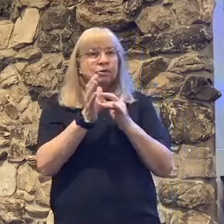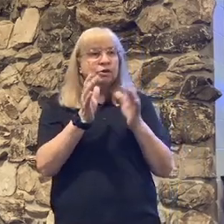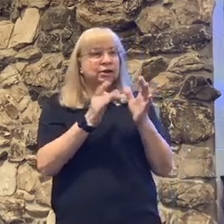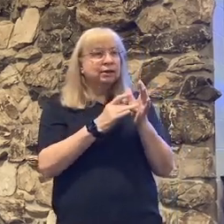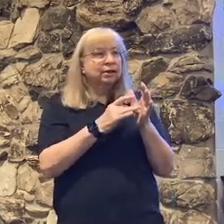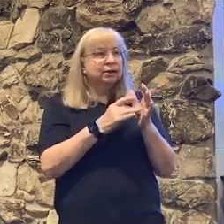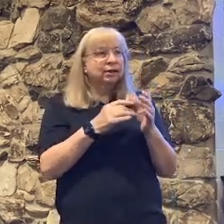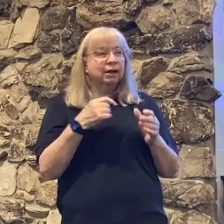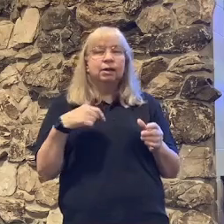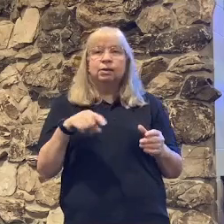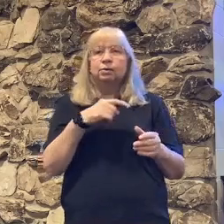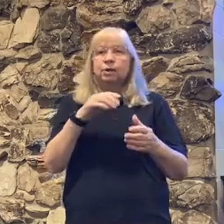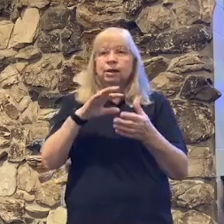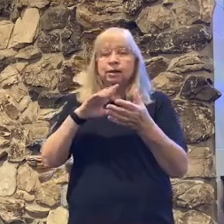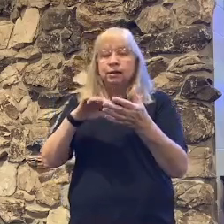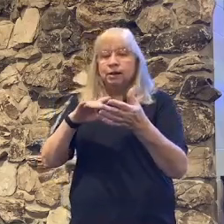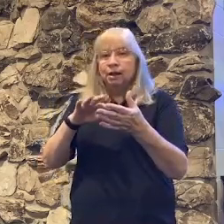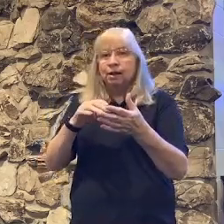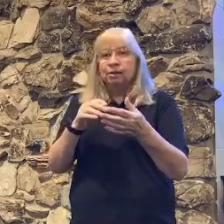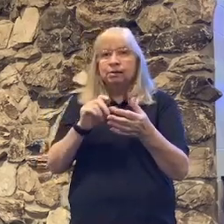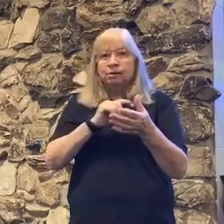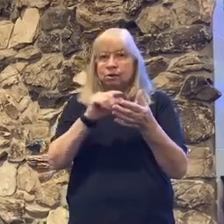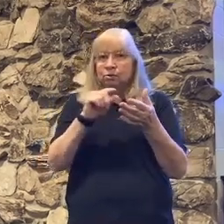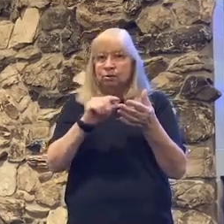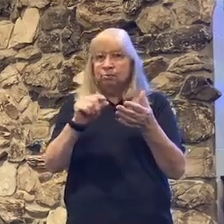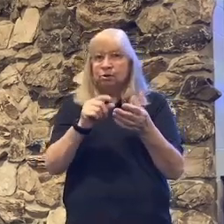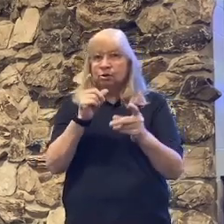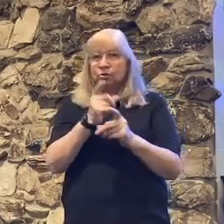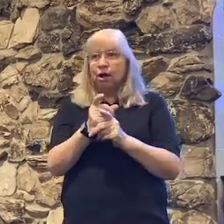Because we study the scriptures, right?